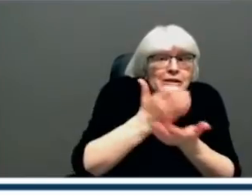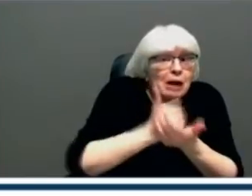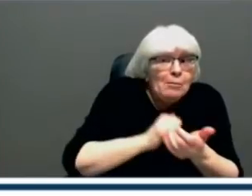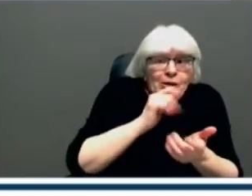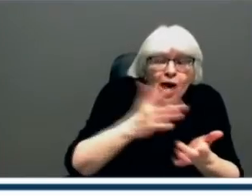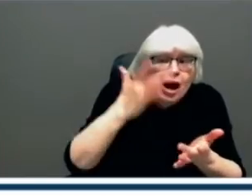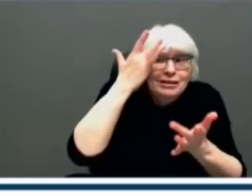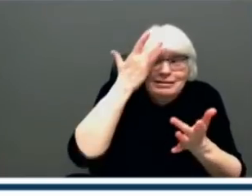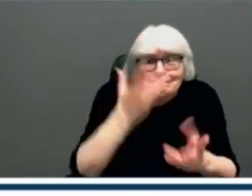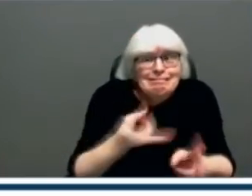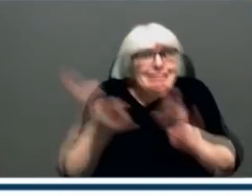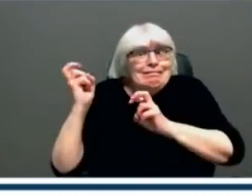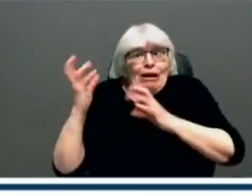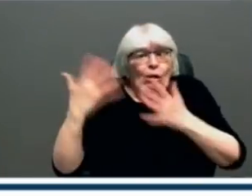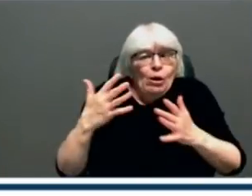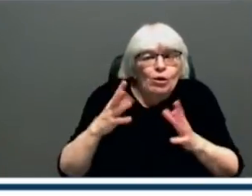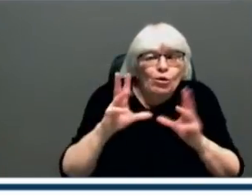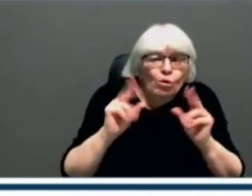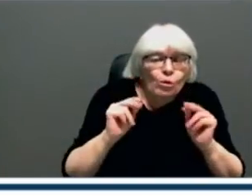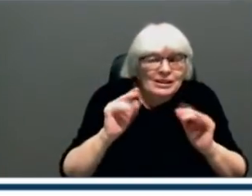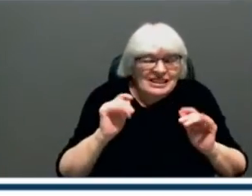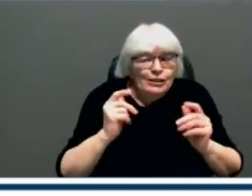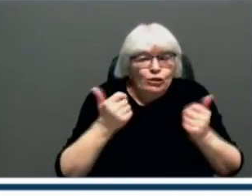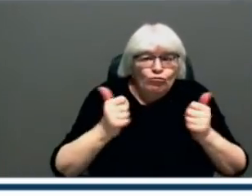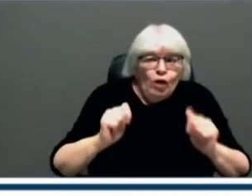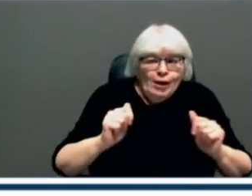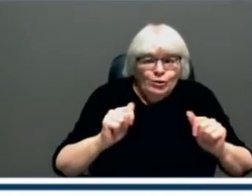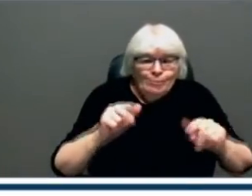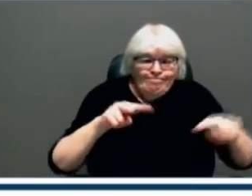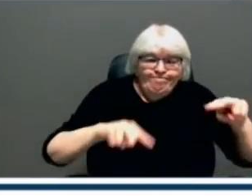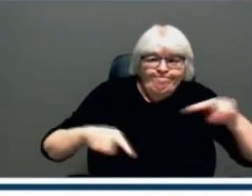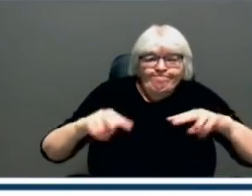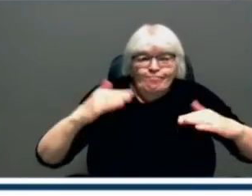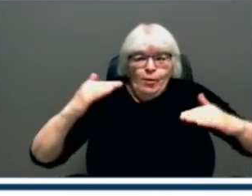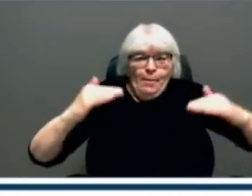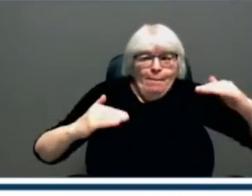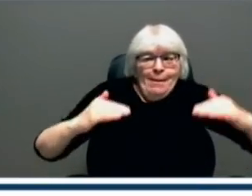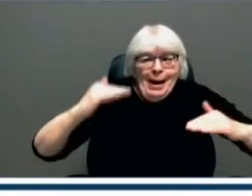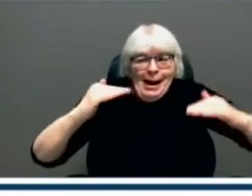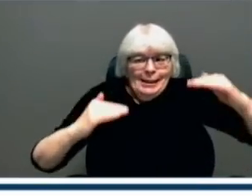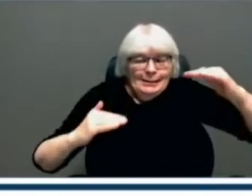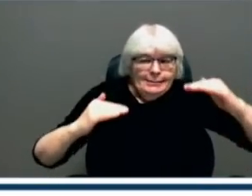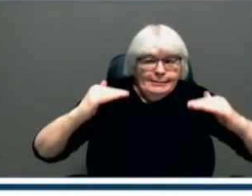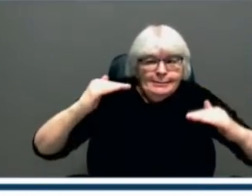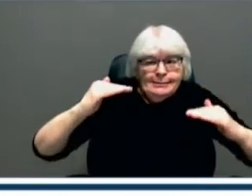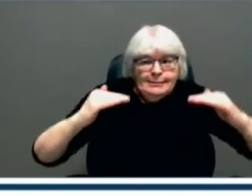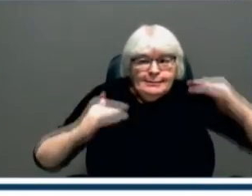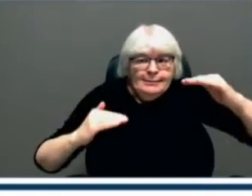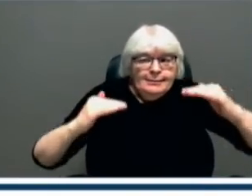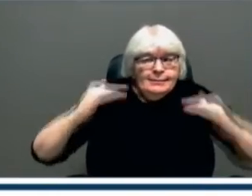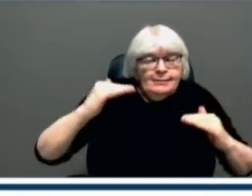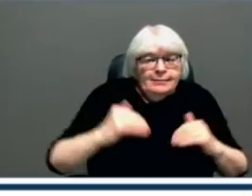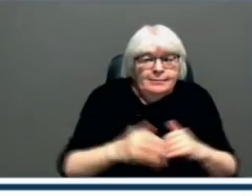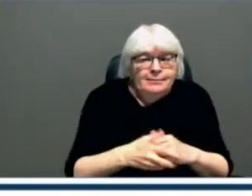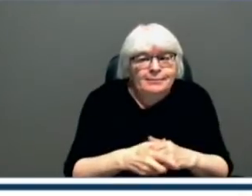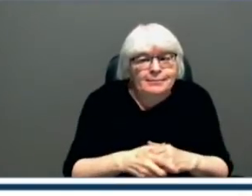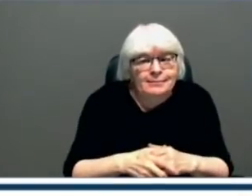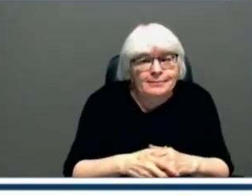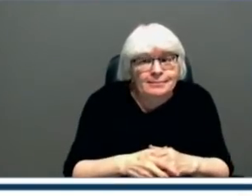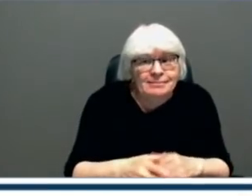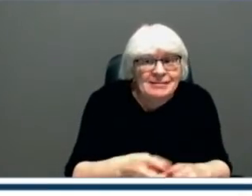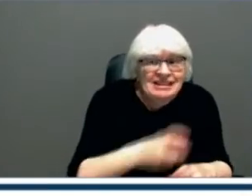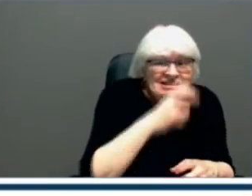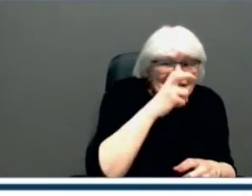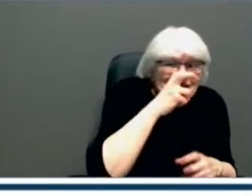to, balance that is one of the key reasons why we have to balance the strength of our restrictions to control